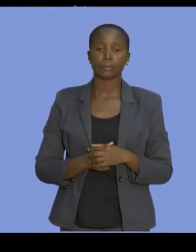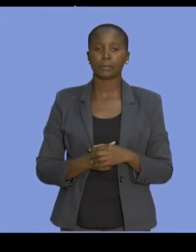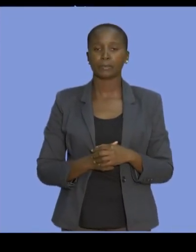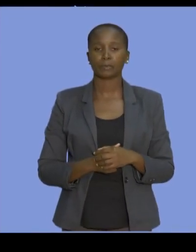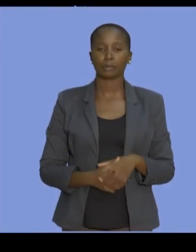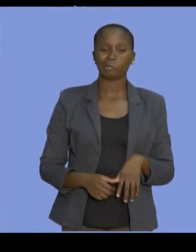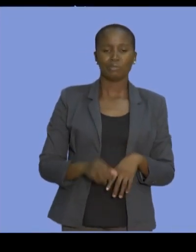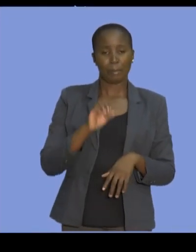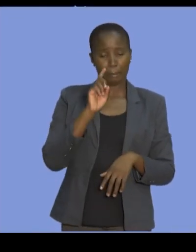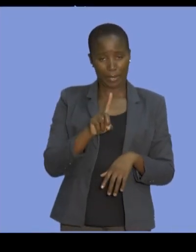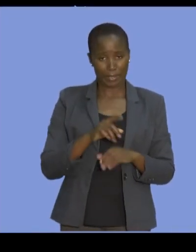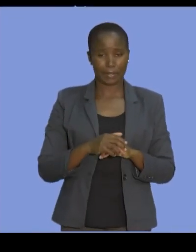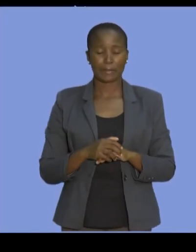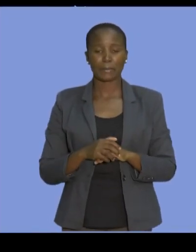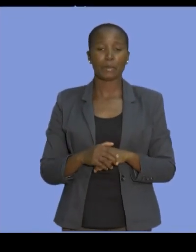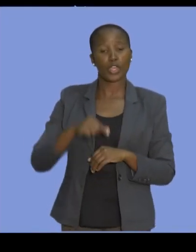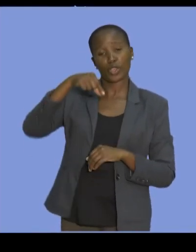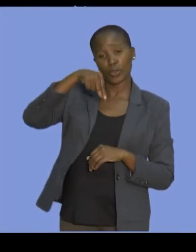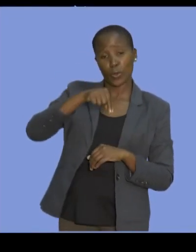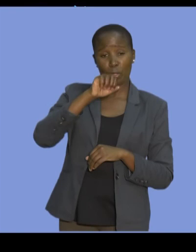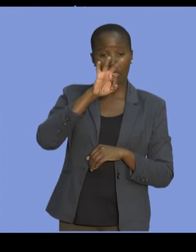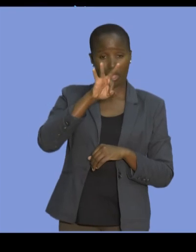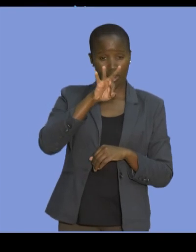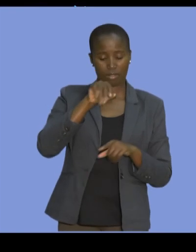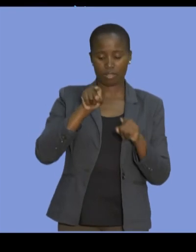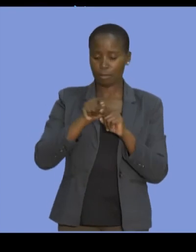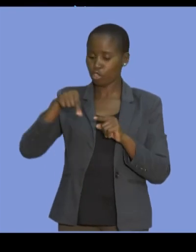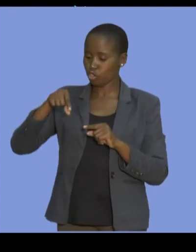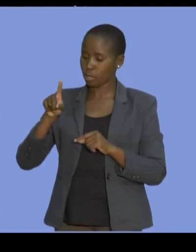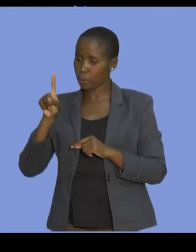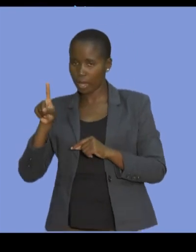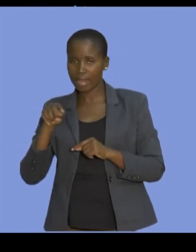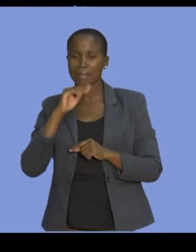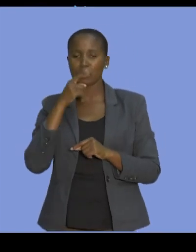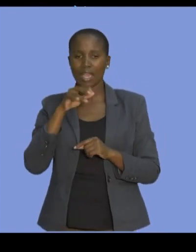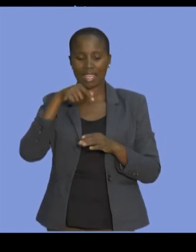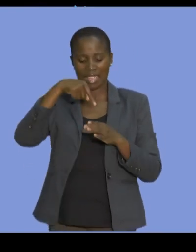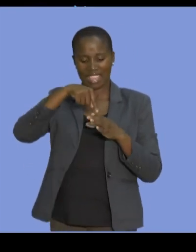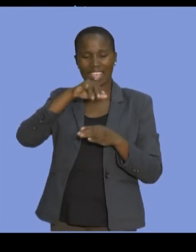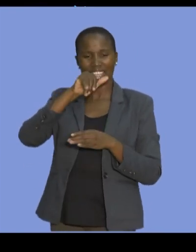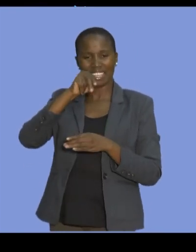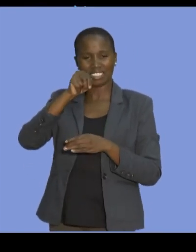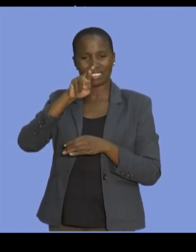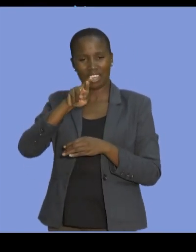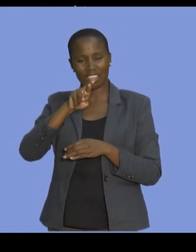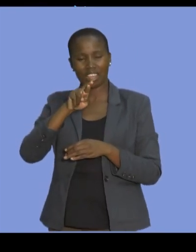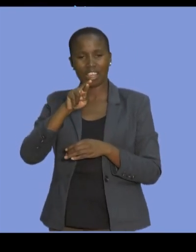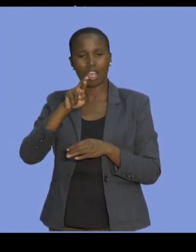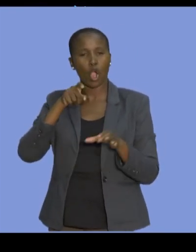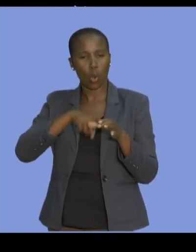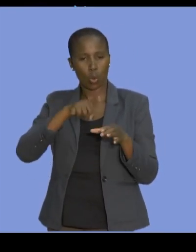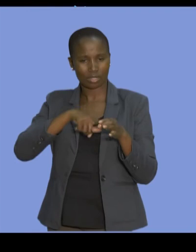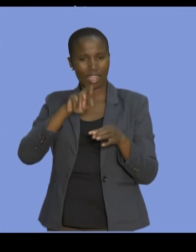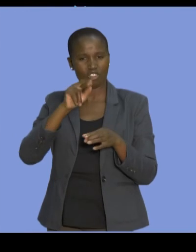But Q3 and Q1, which is the interquartile range, can actually eliminate